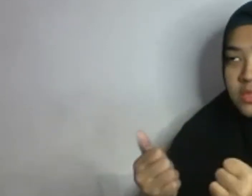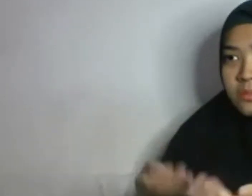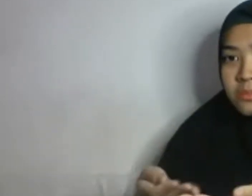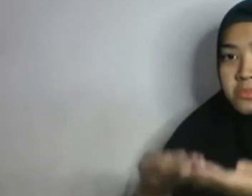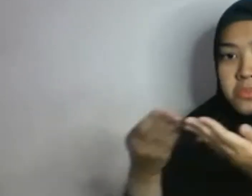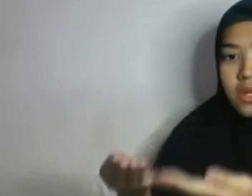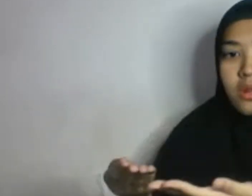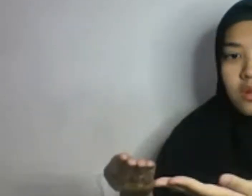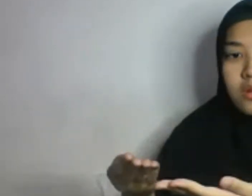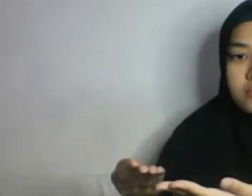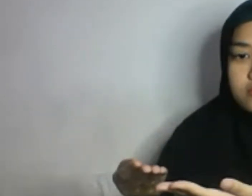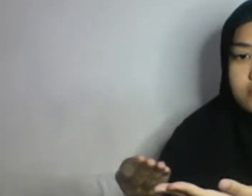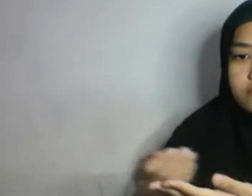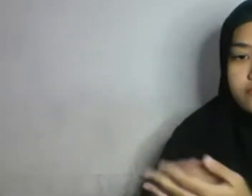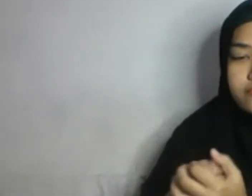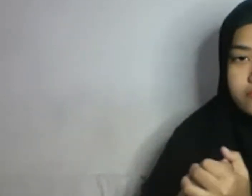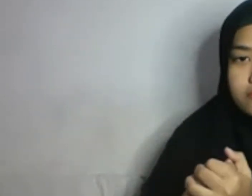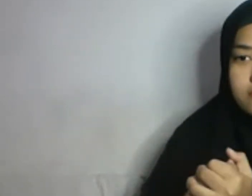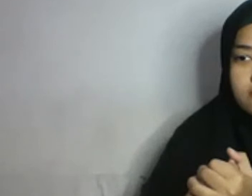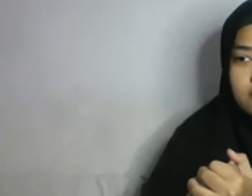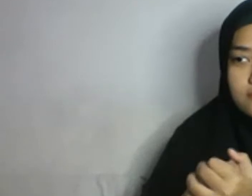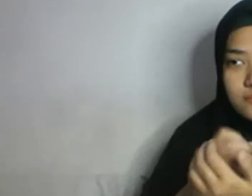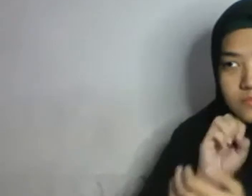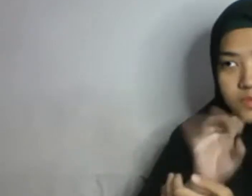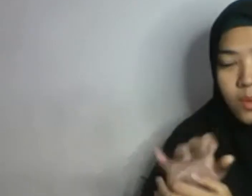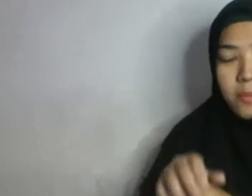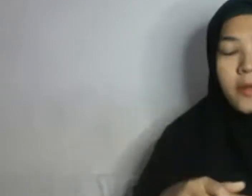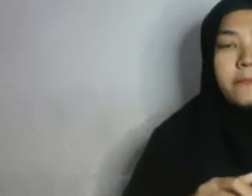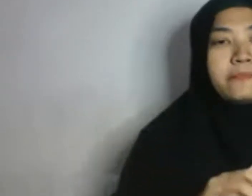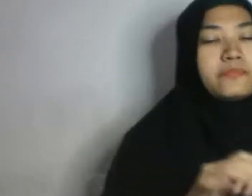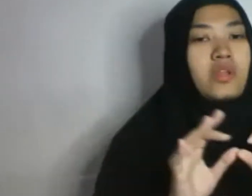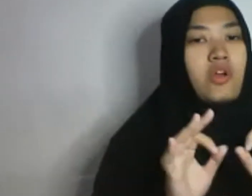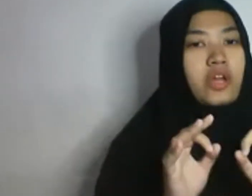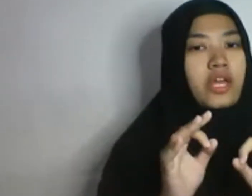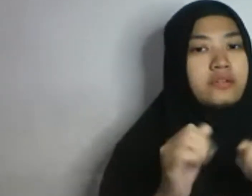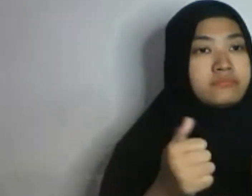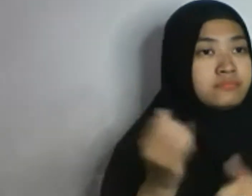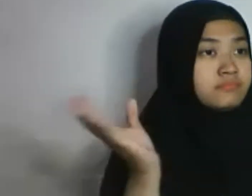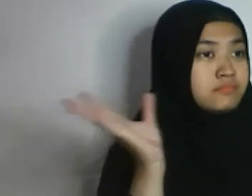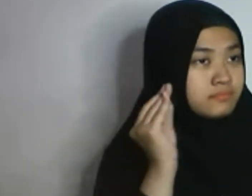Sure. You can hear me all right?